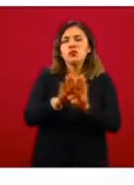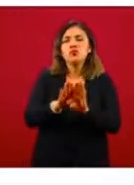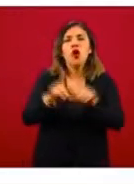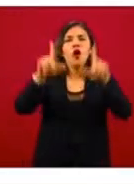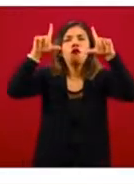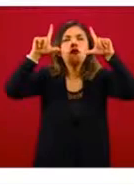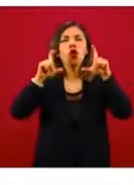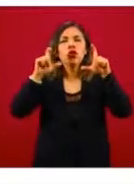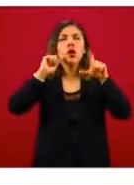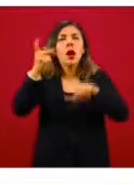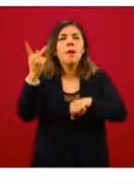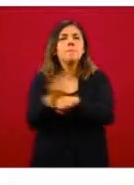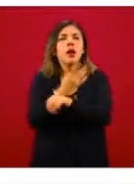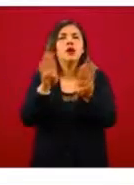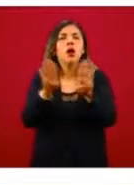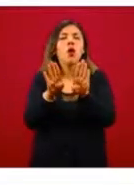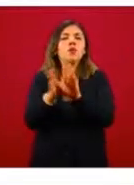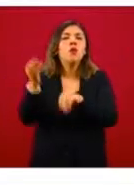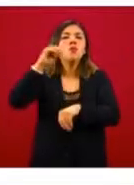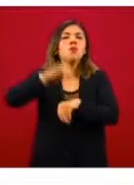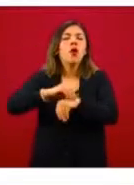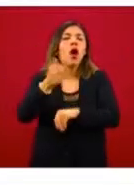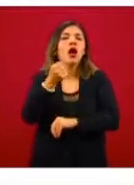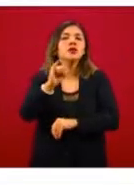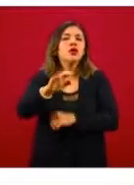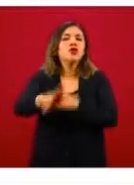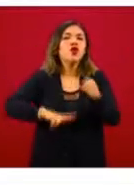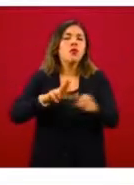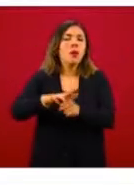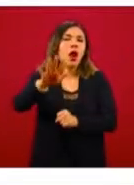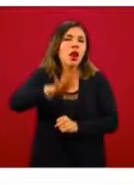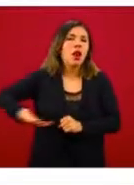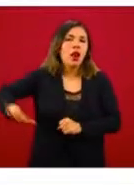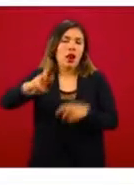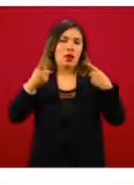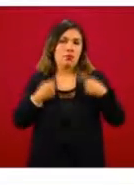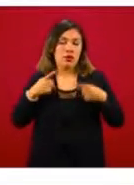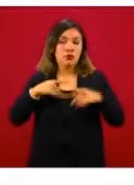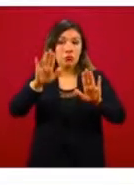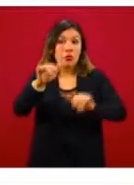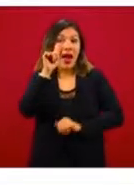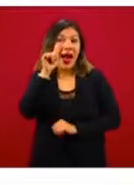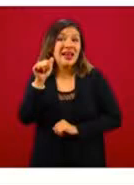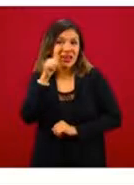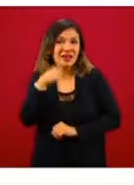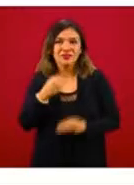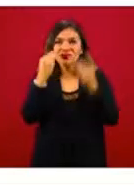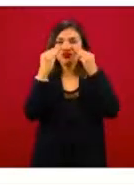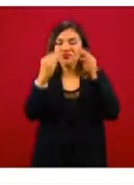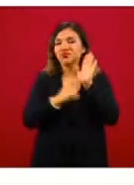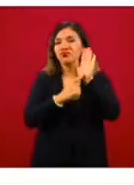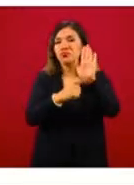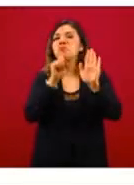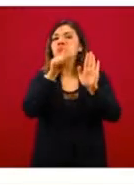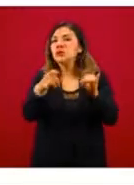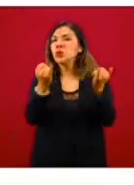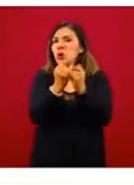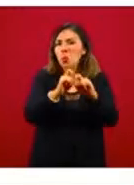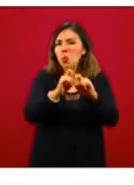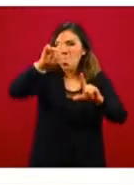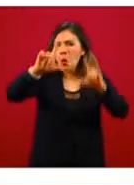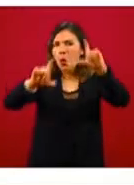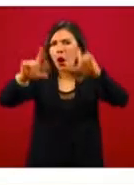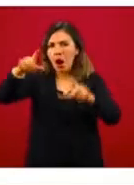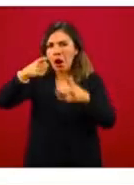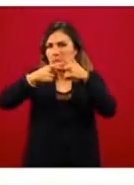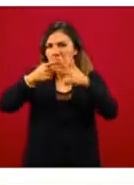old they are. But if we can just take a snapshot of how this behavior looks